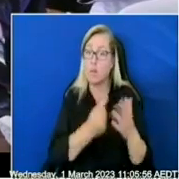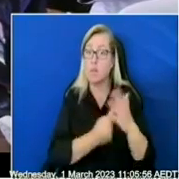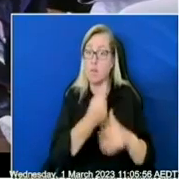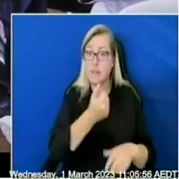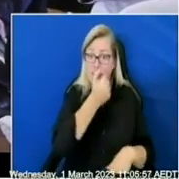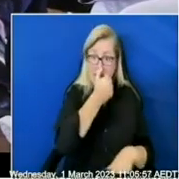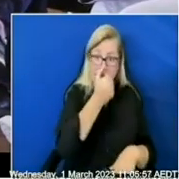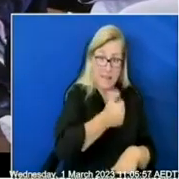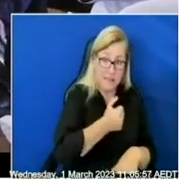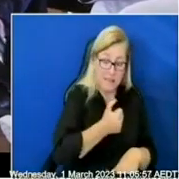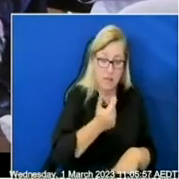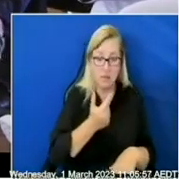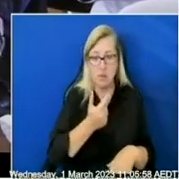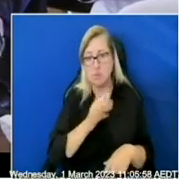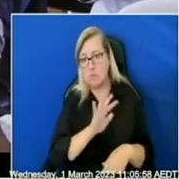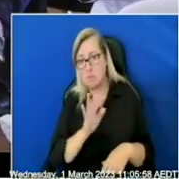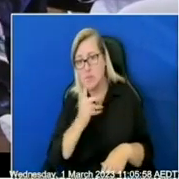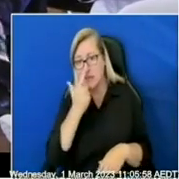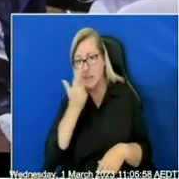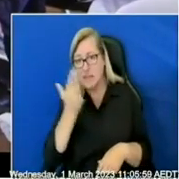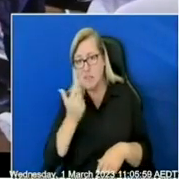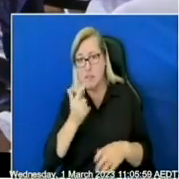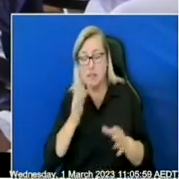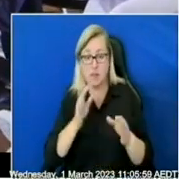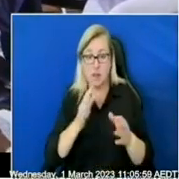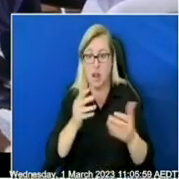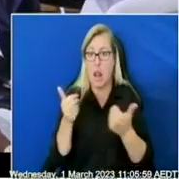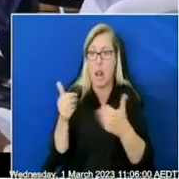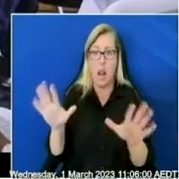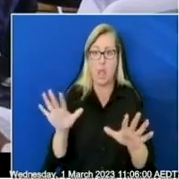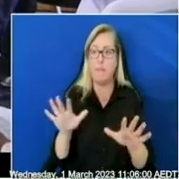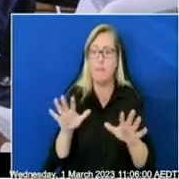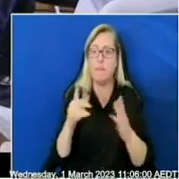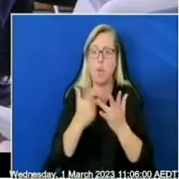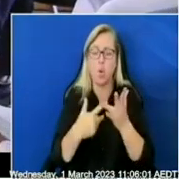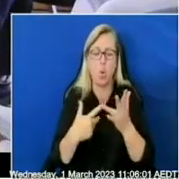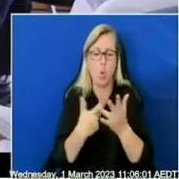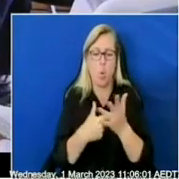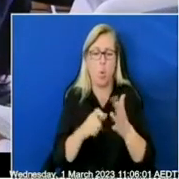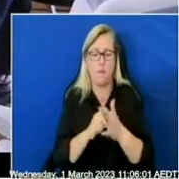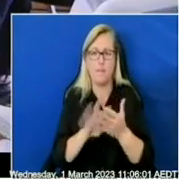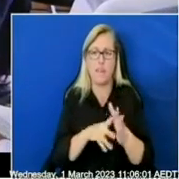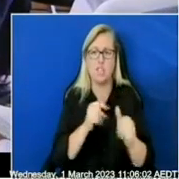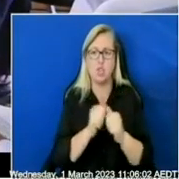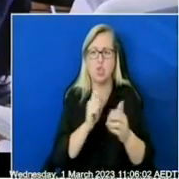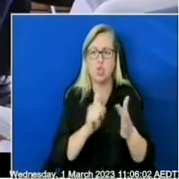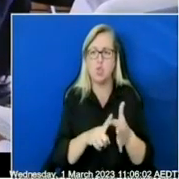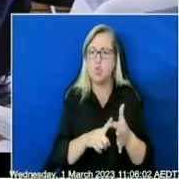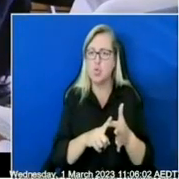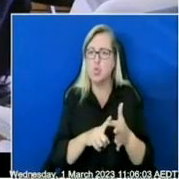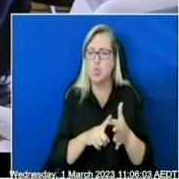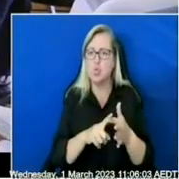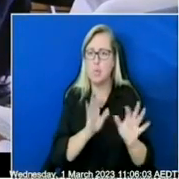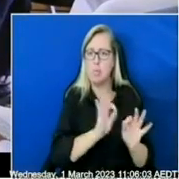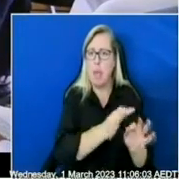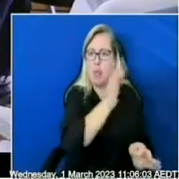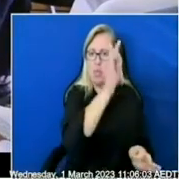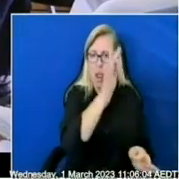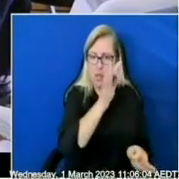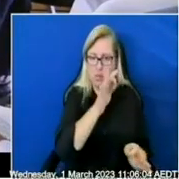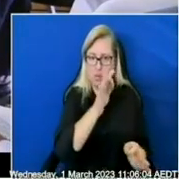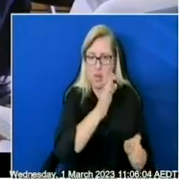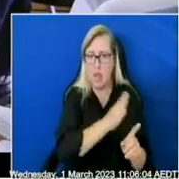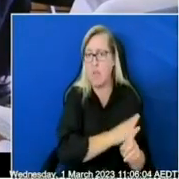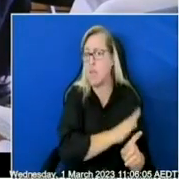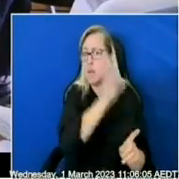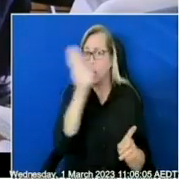Ballarat Orphanage, I think it was through Royal Park, and that's how they found their way to Fitzroy and into the park, and that's